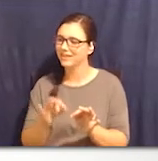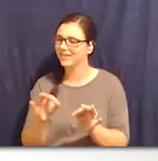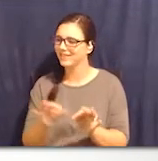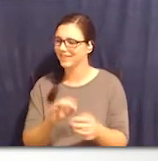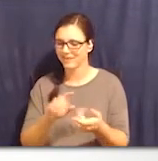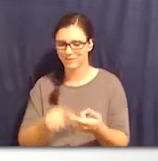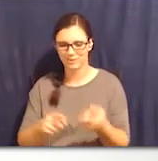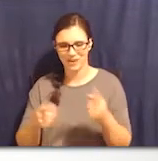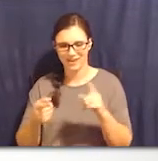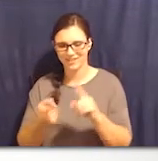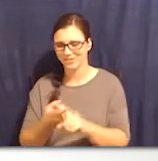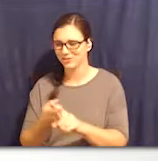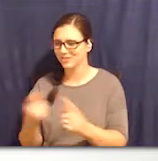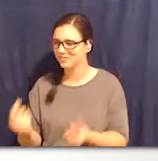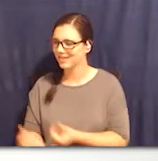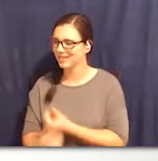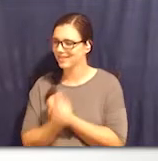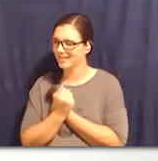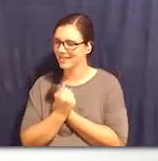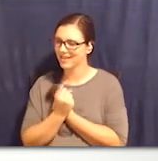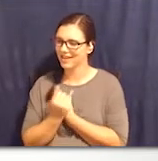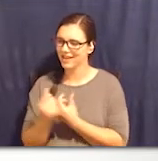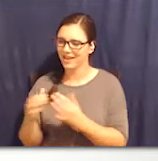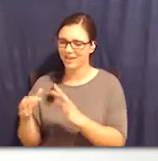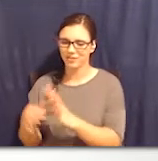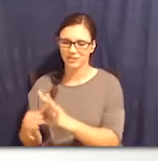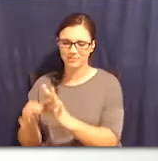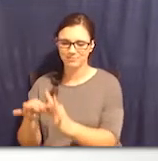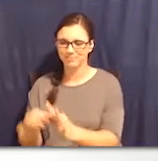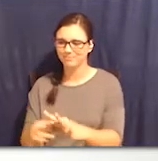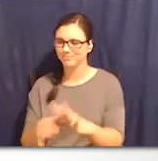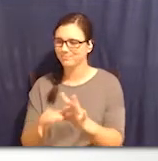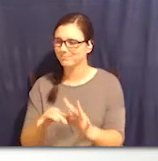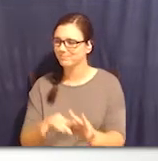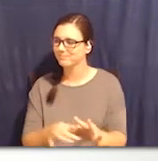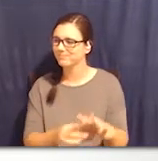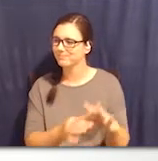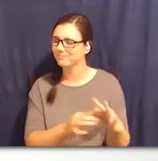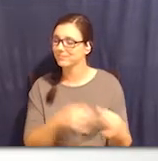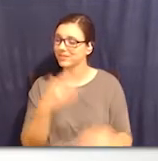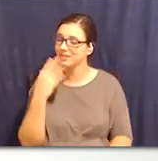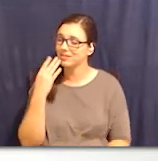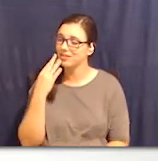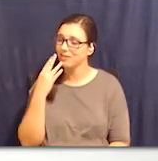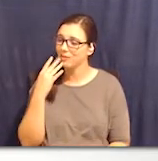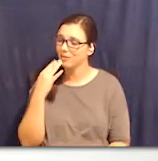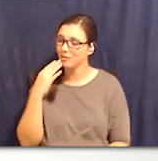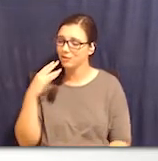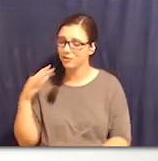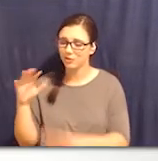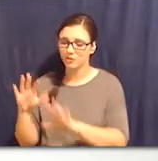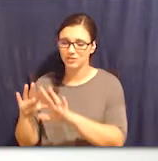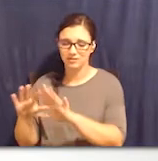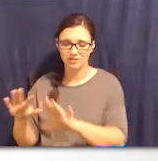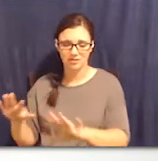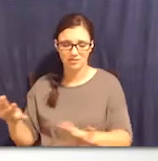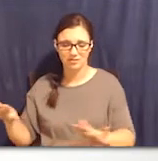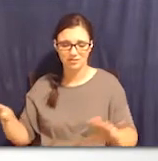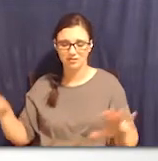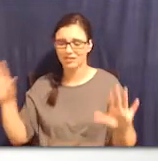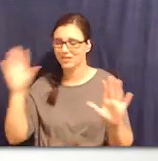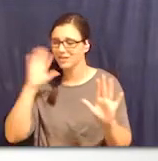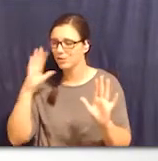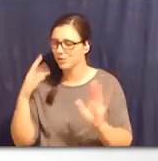weaving the web of friendship and love. The colors